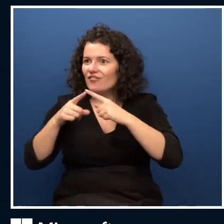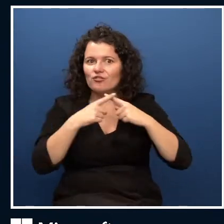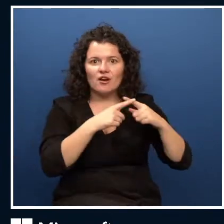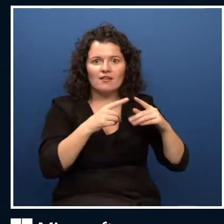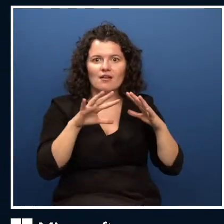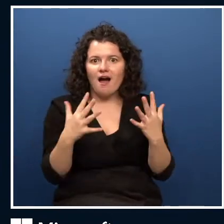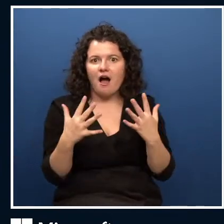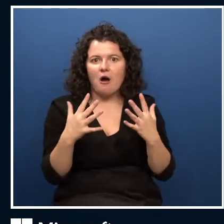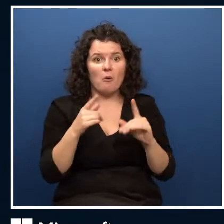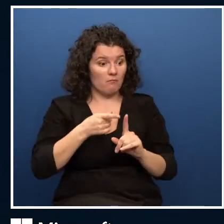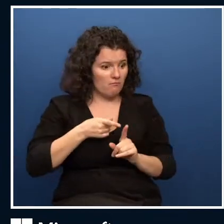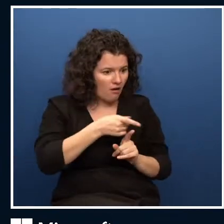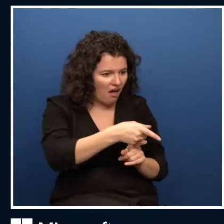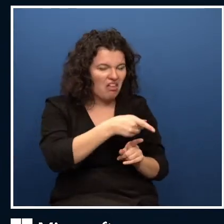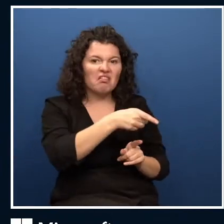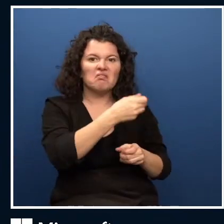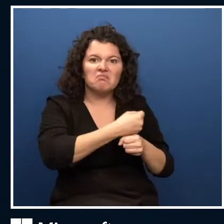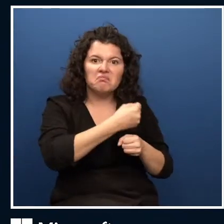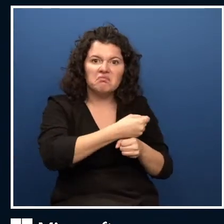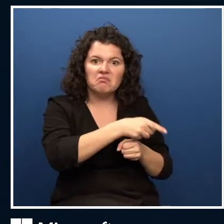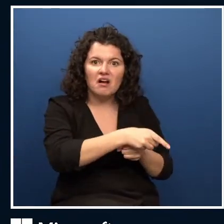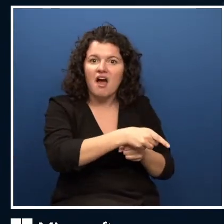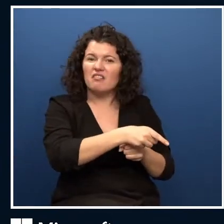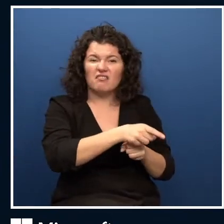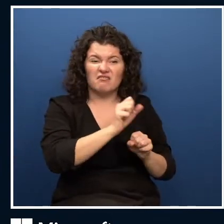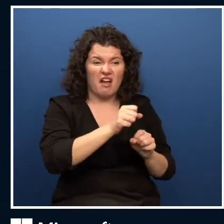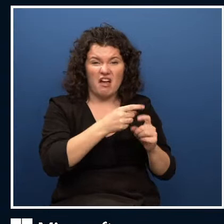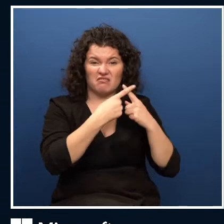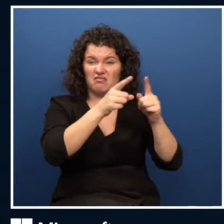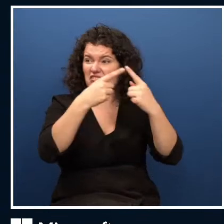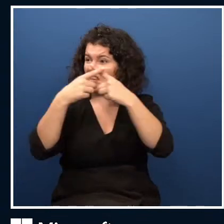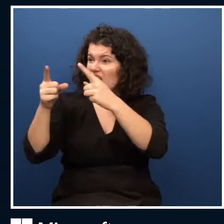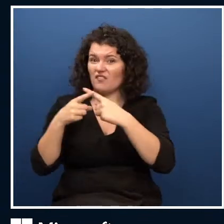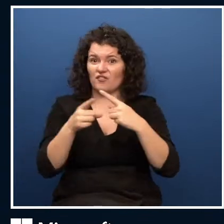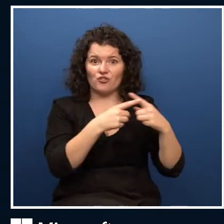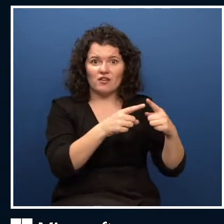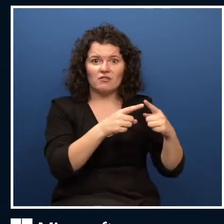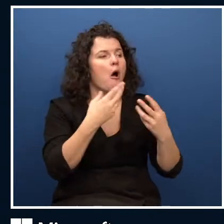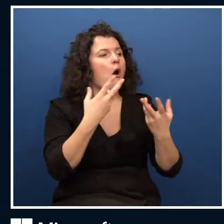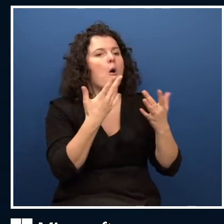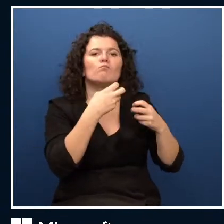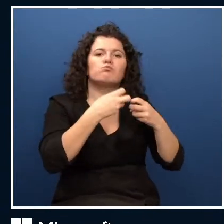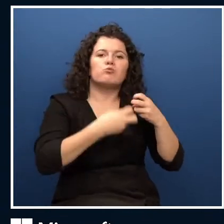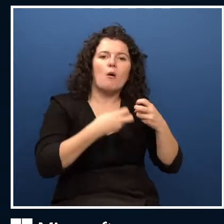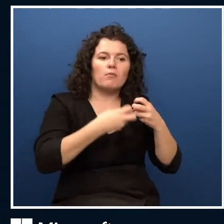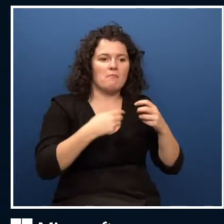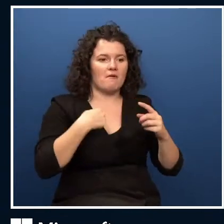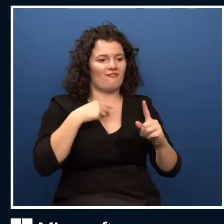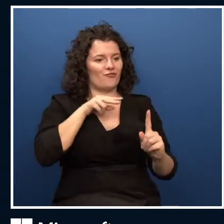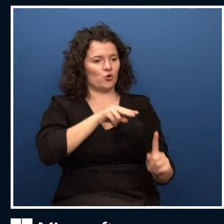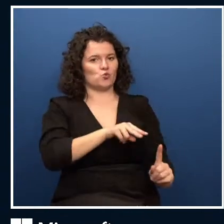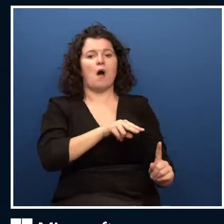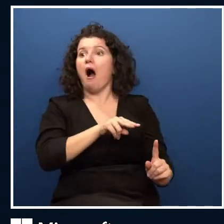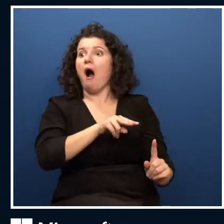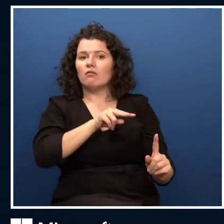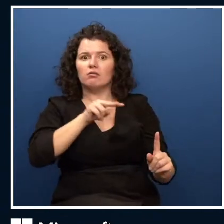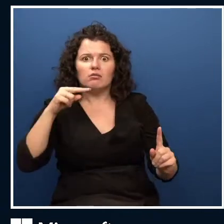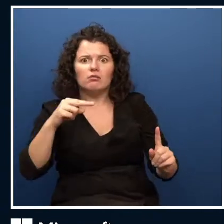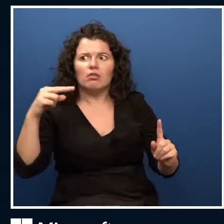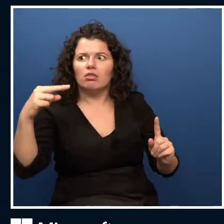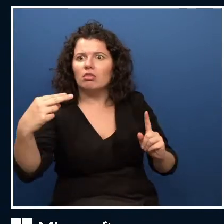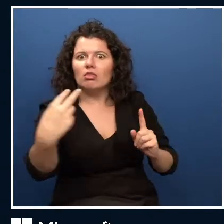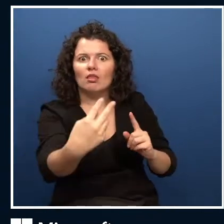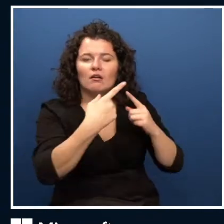from them, that how they took this approach, how they solved this problem. So maybe competition is one part, like where you can brush up your